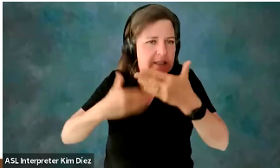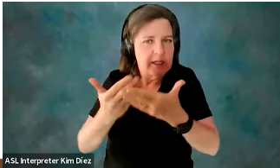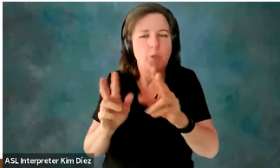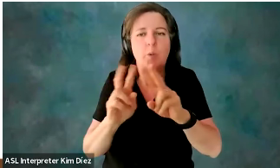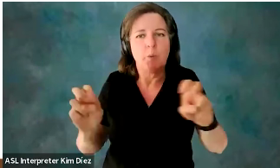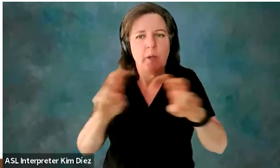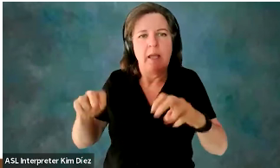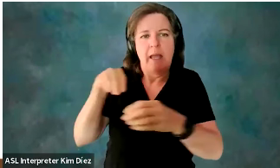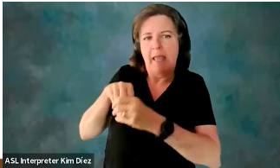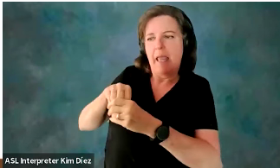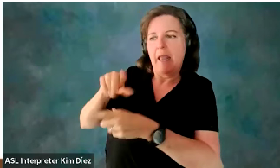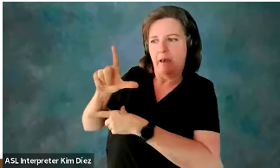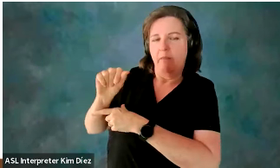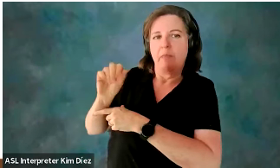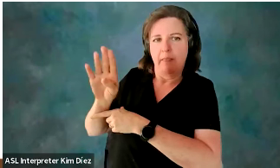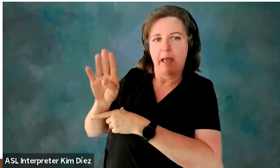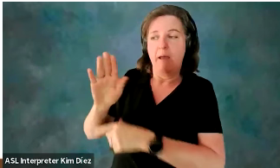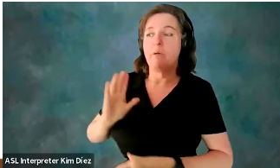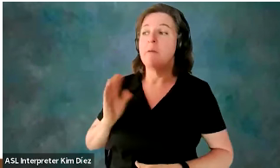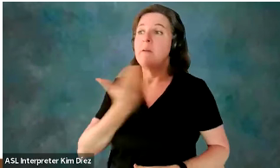testing in our labs,